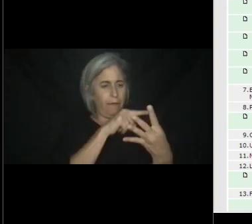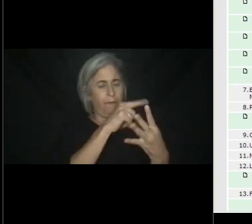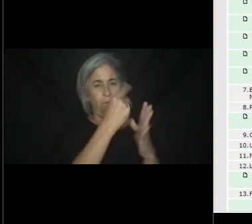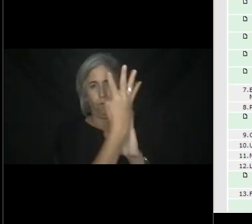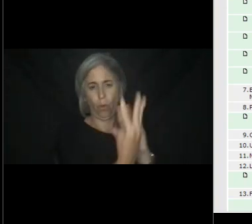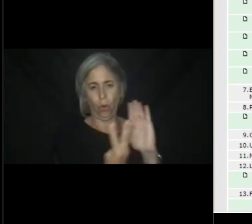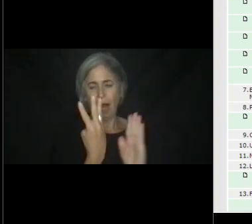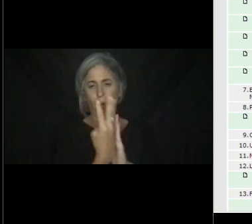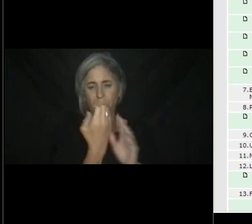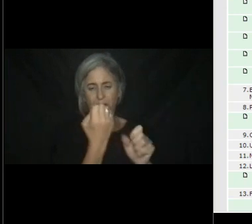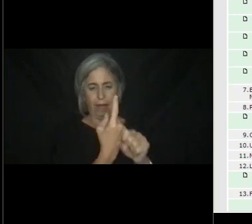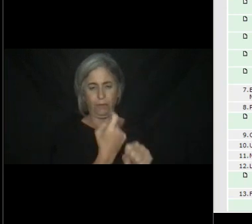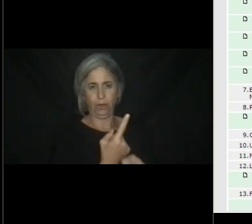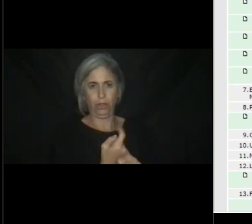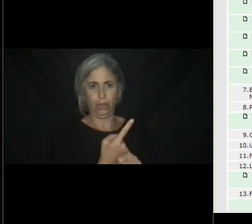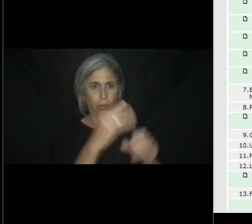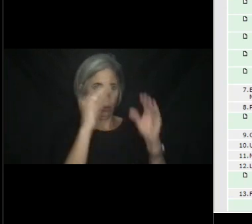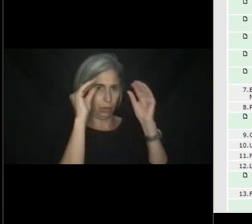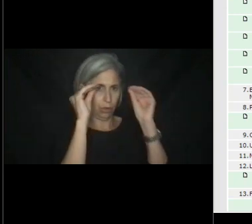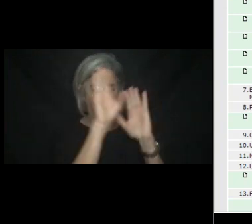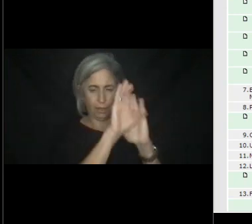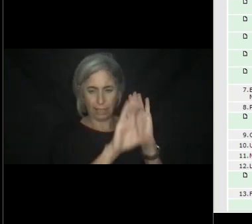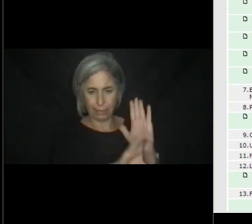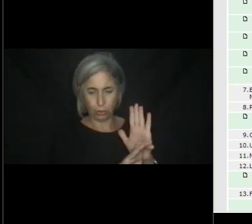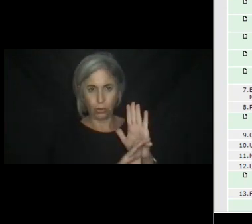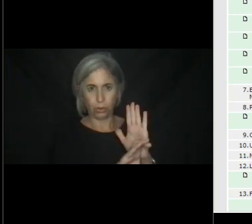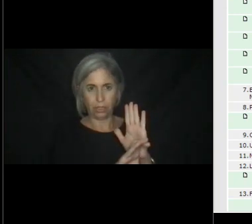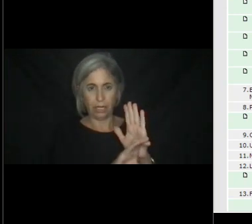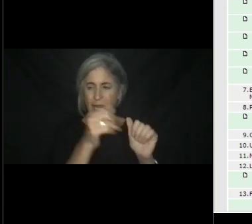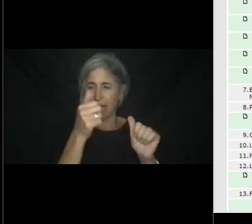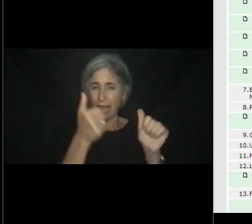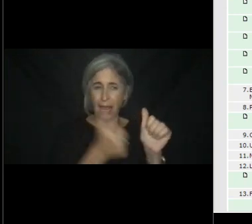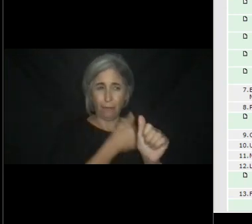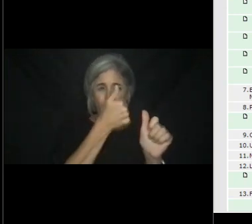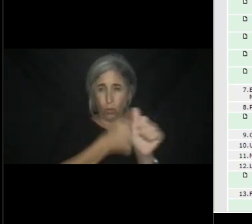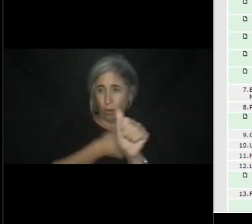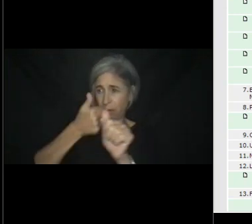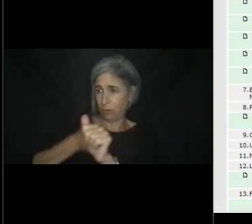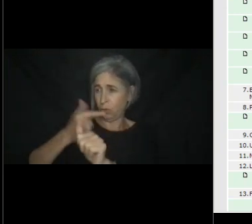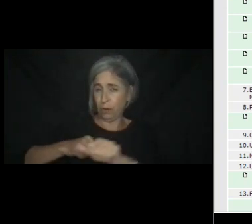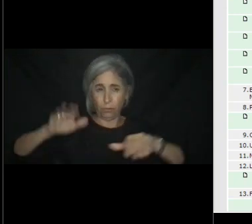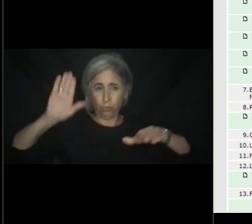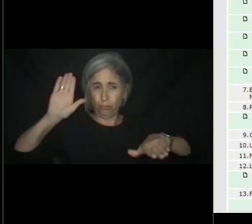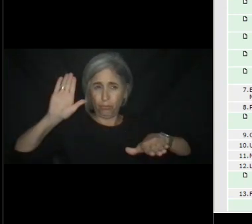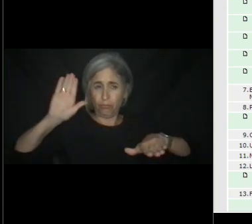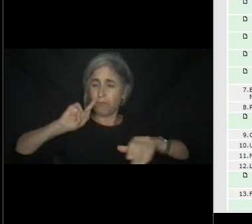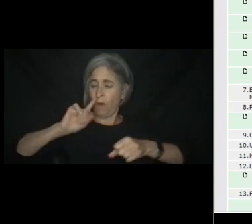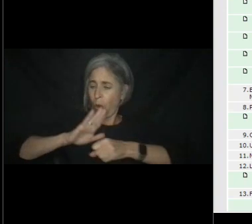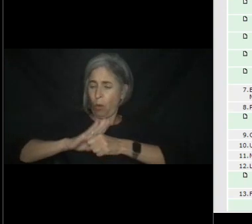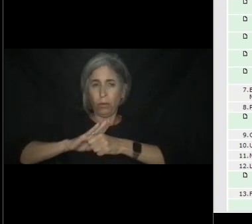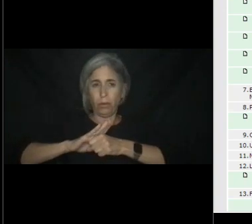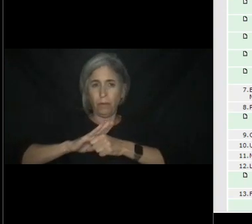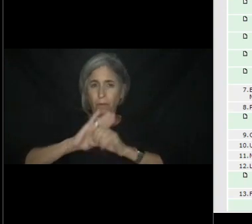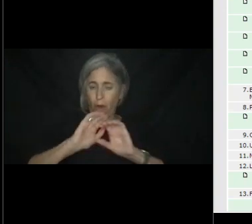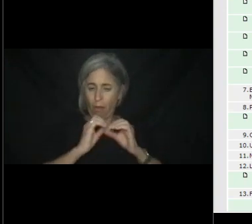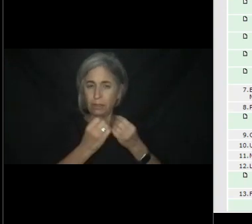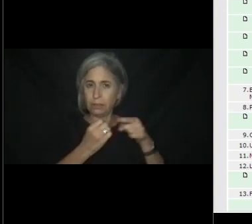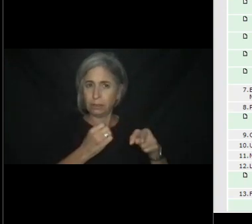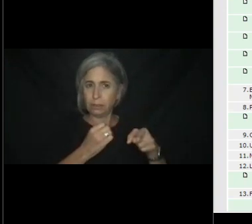a year you're taught the Constitution, and each one of you have sworn oaths of office